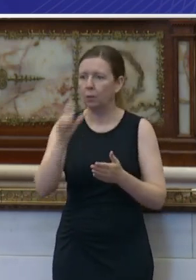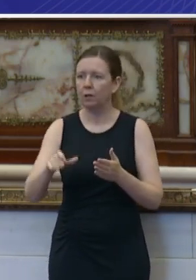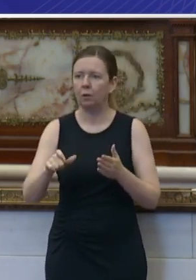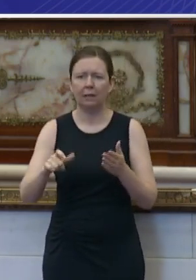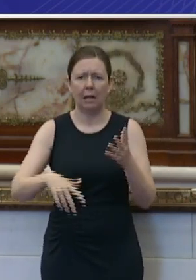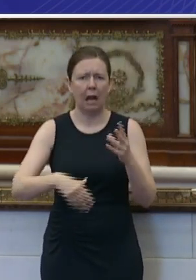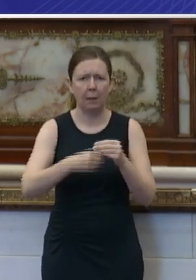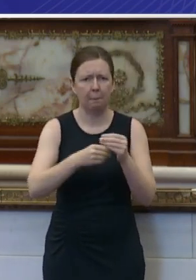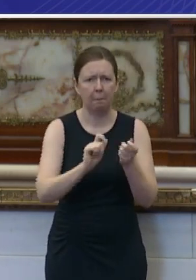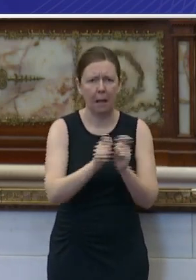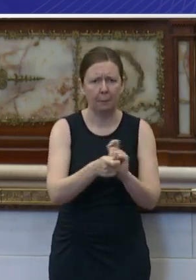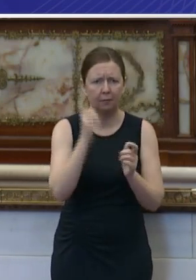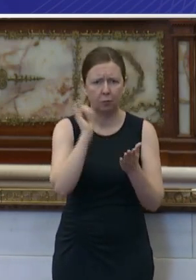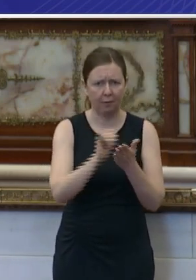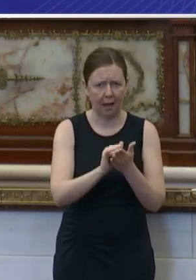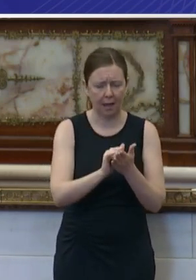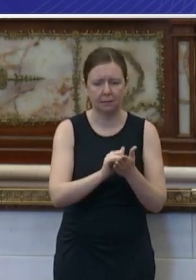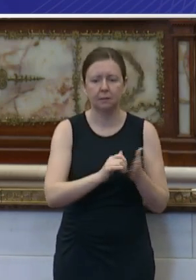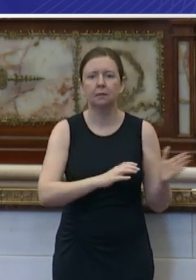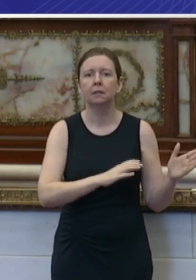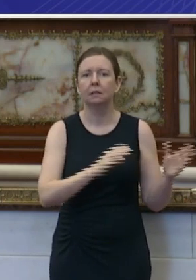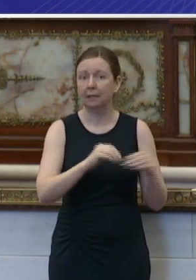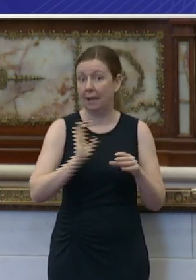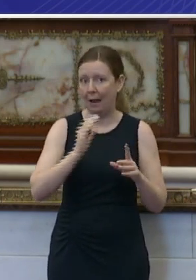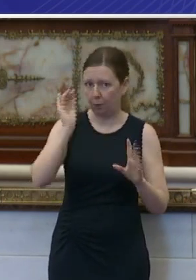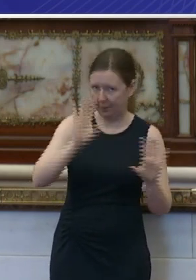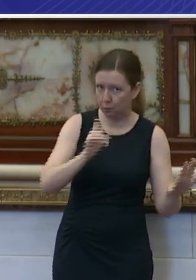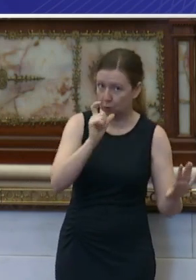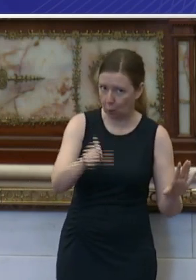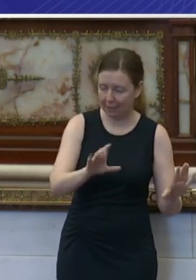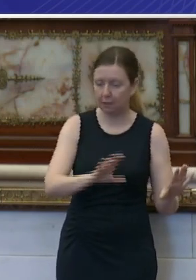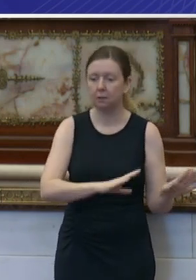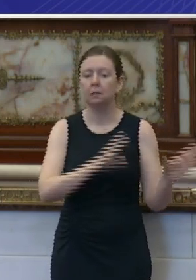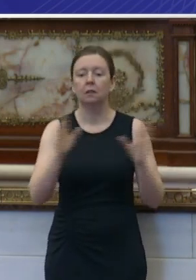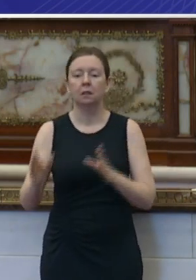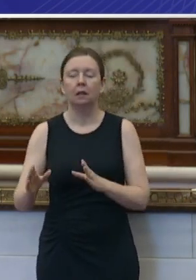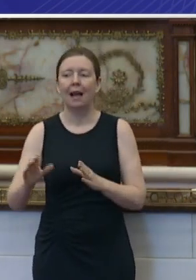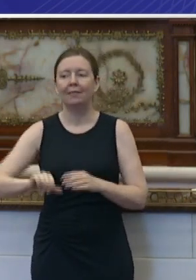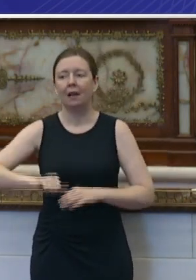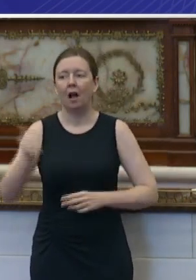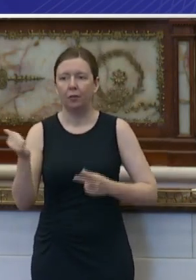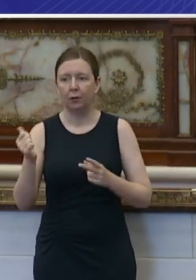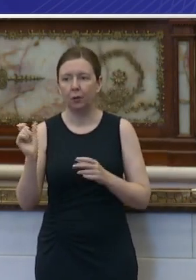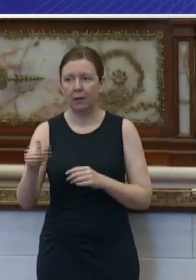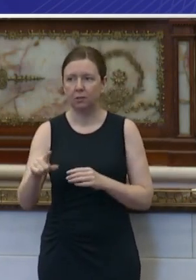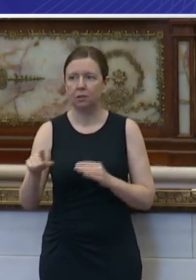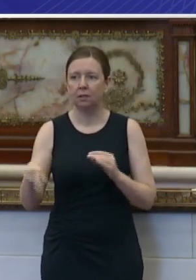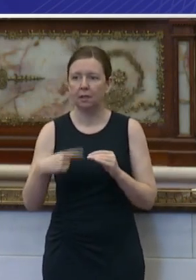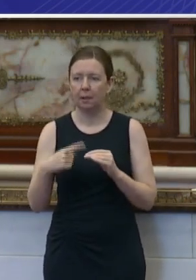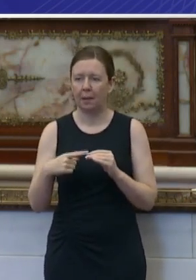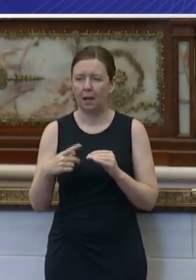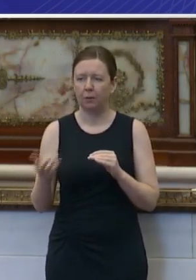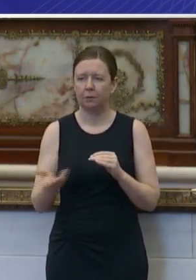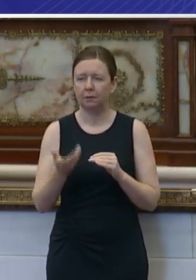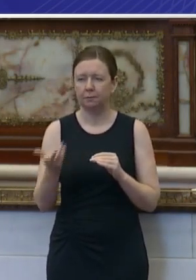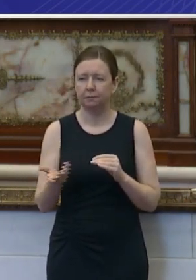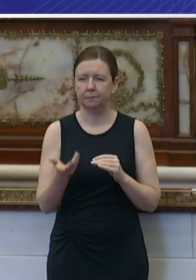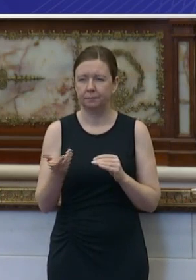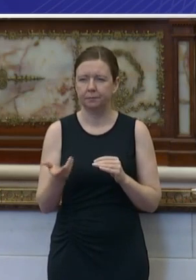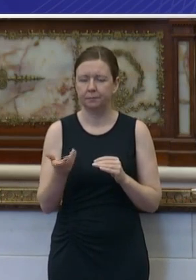amendment to the bill, in our opinion. And the other question